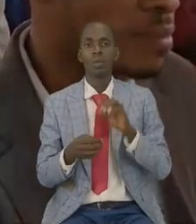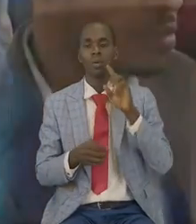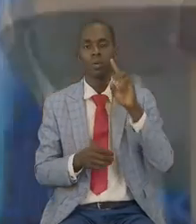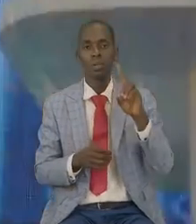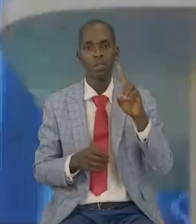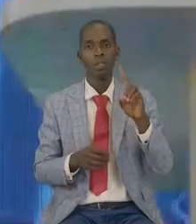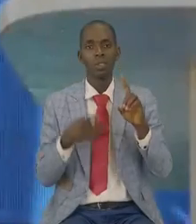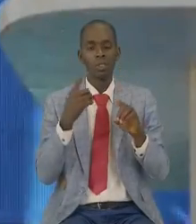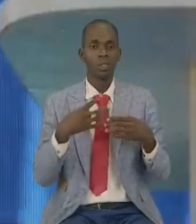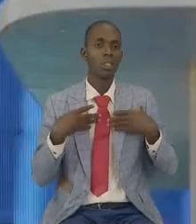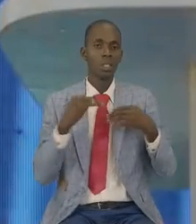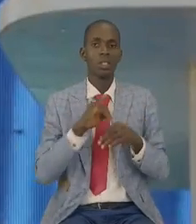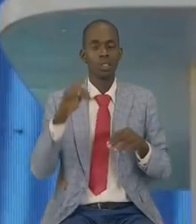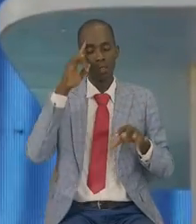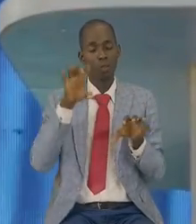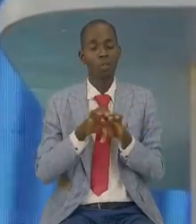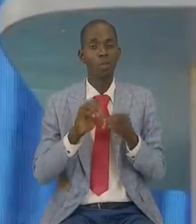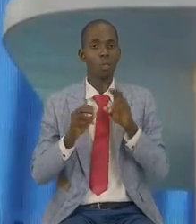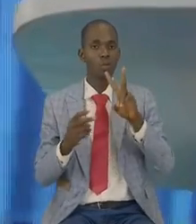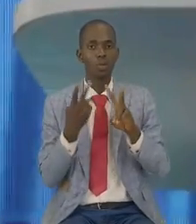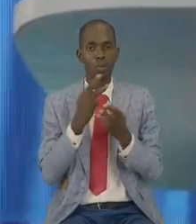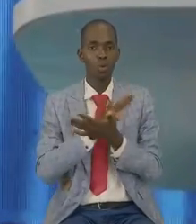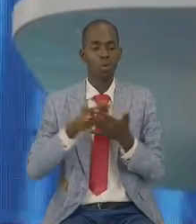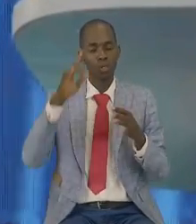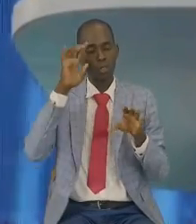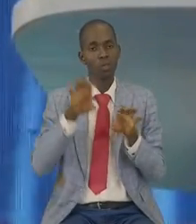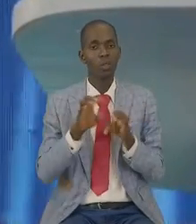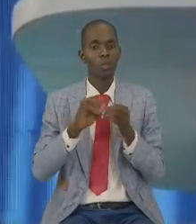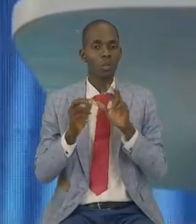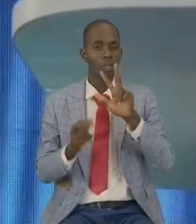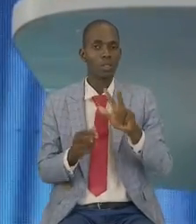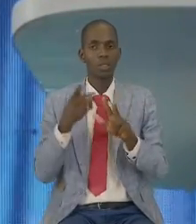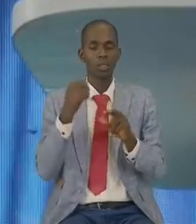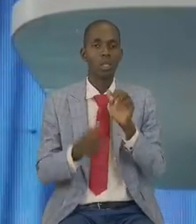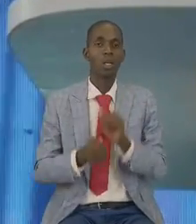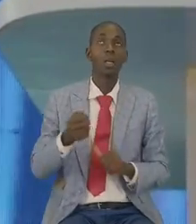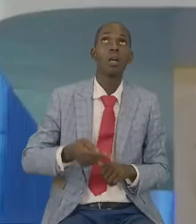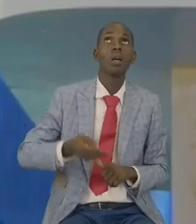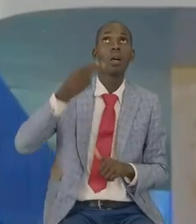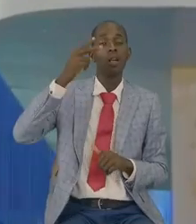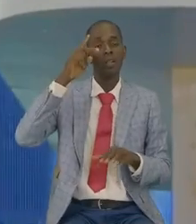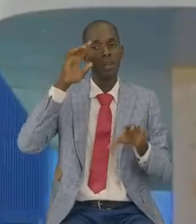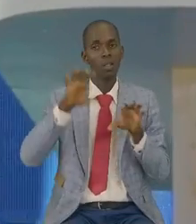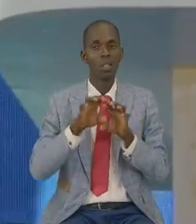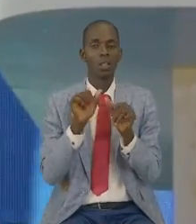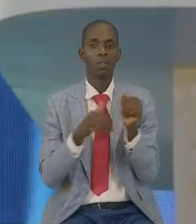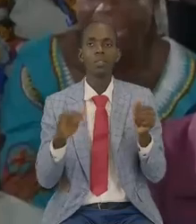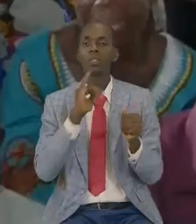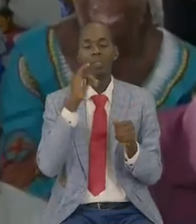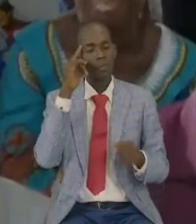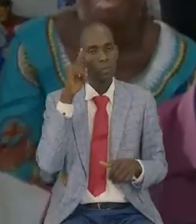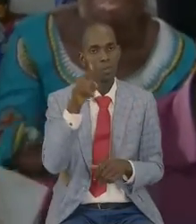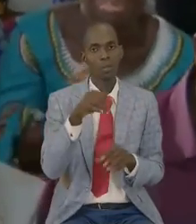the healing covenant. Number two, the holy covenant. Number three, the highest covenant. Everything belongs to